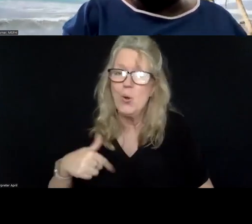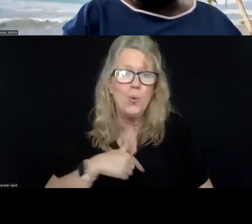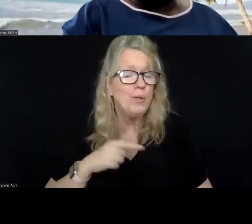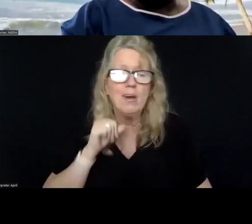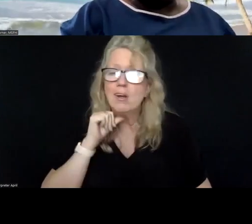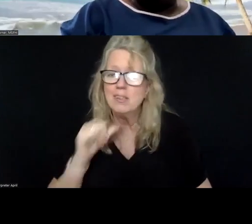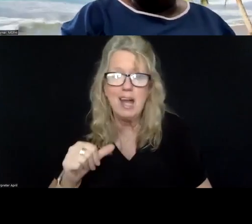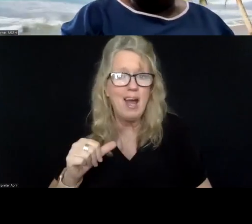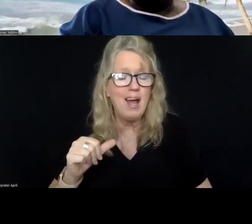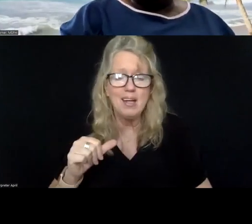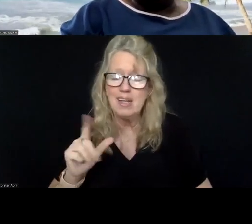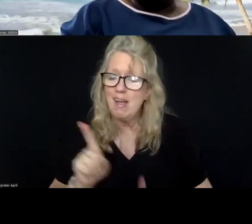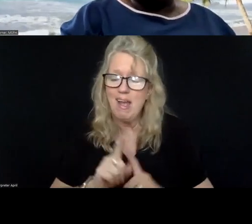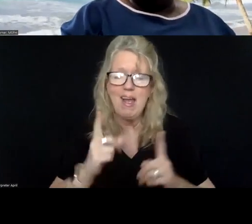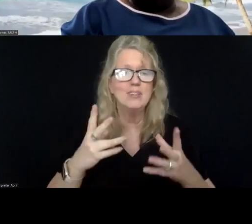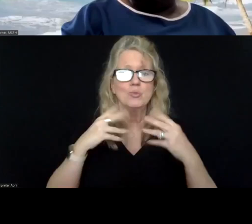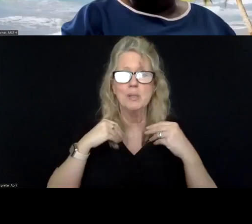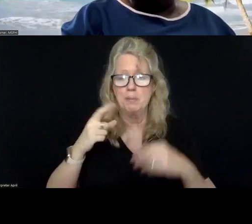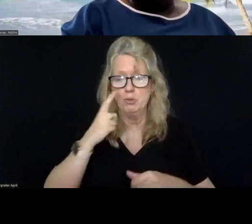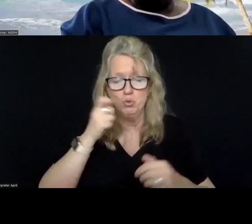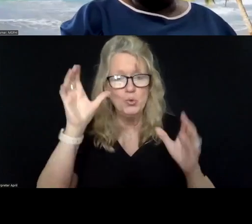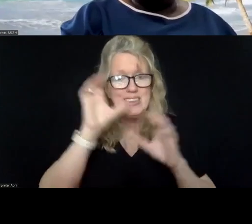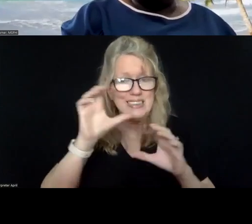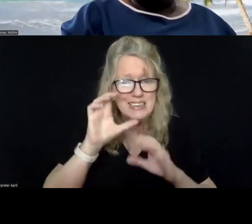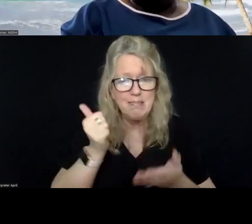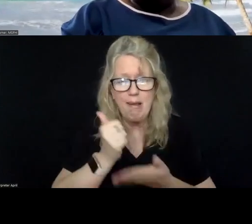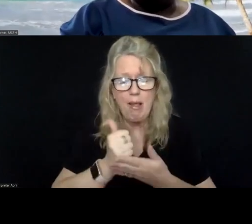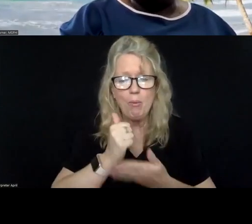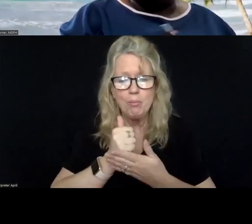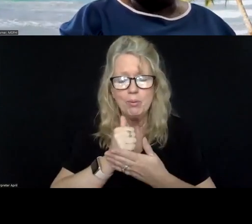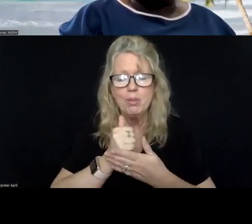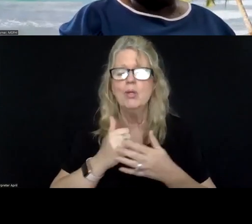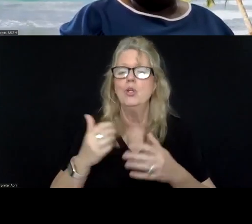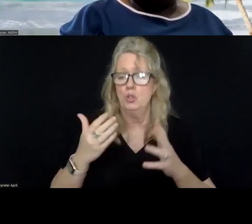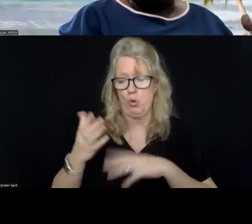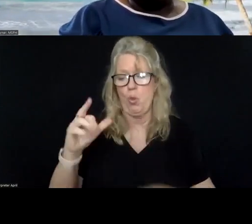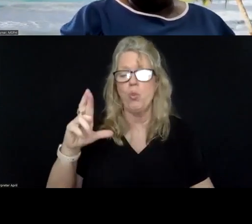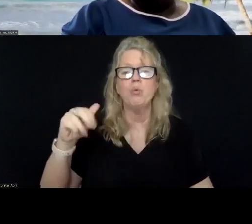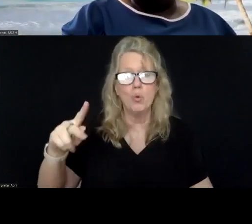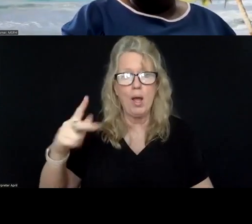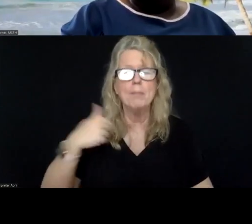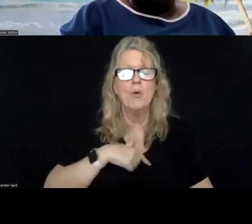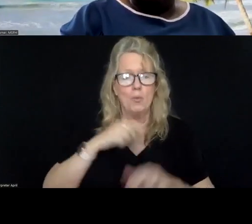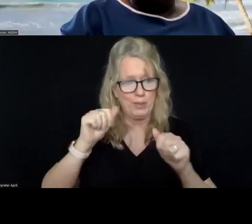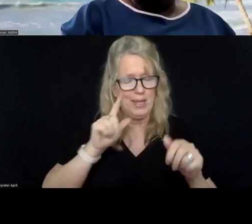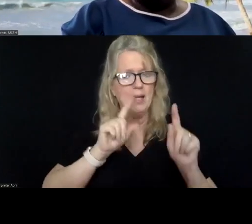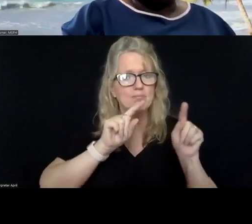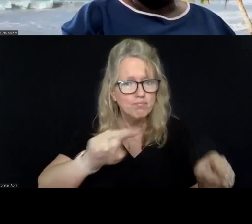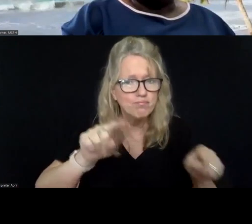as receptive to seeking help. So through CROP, we've been able to go out in the